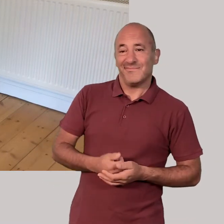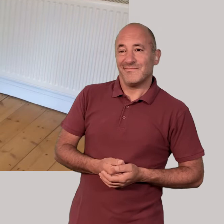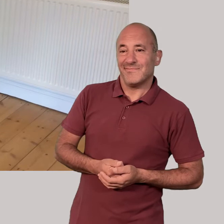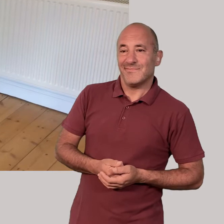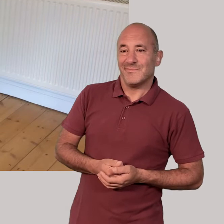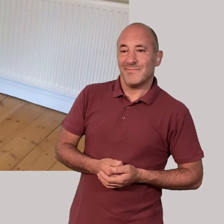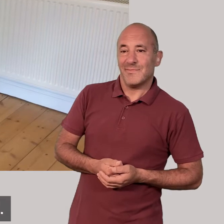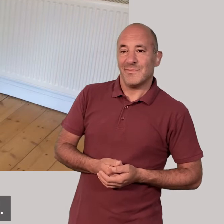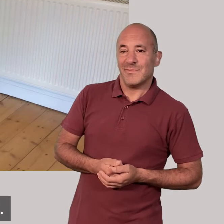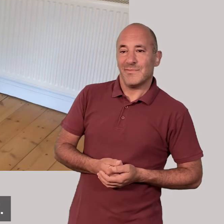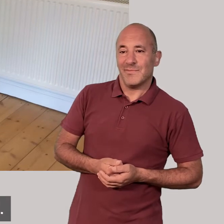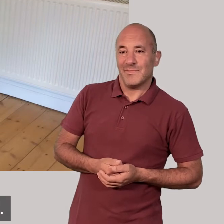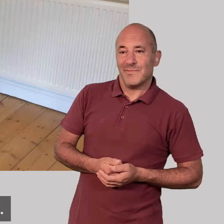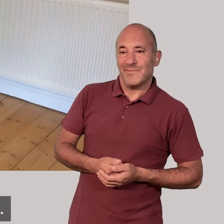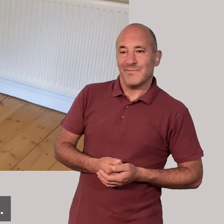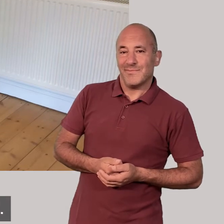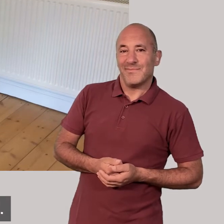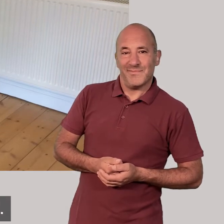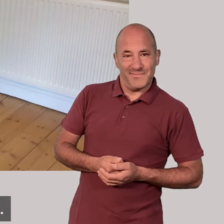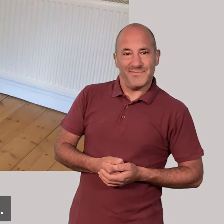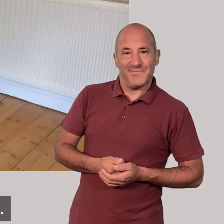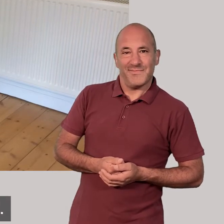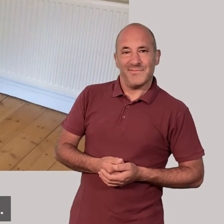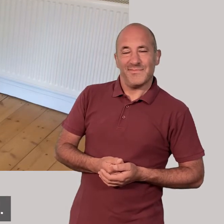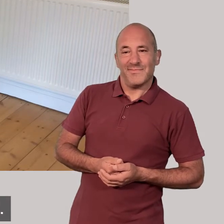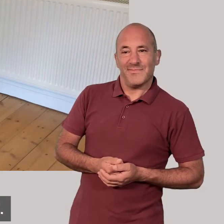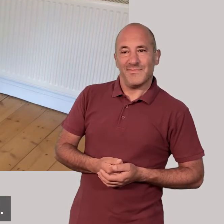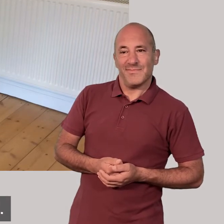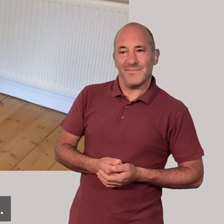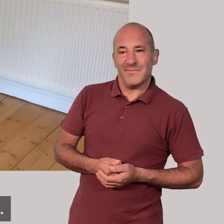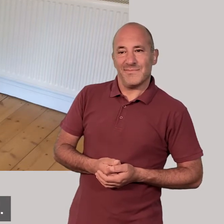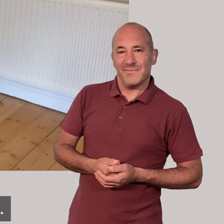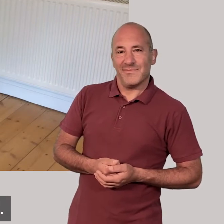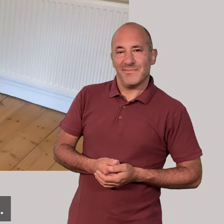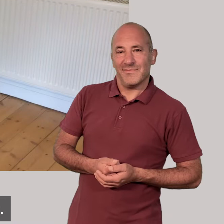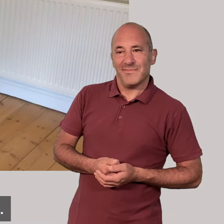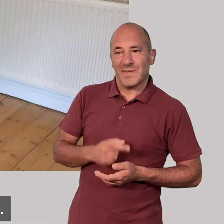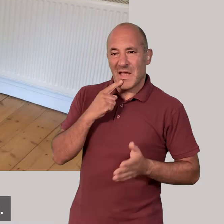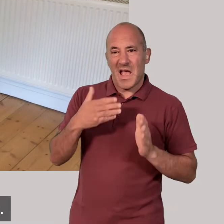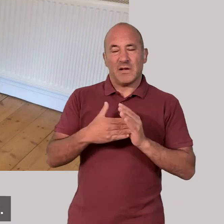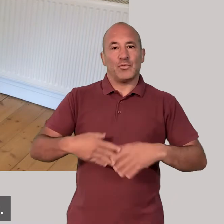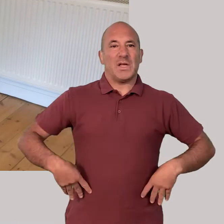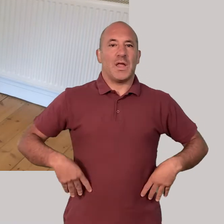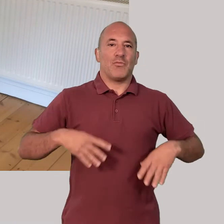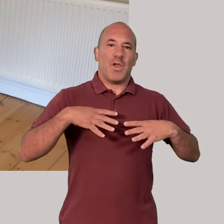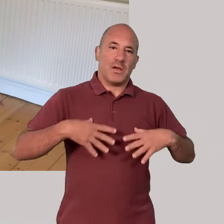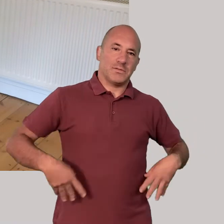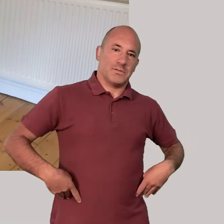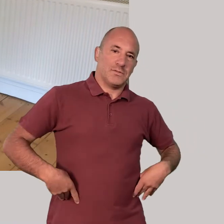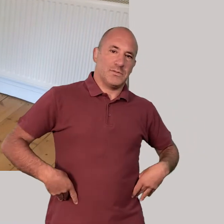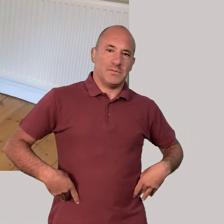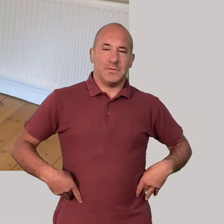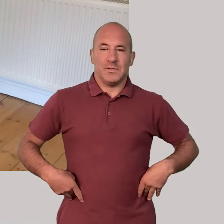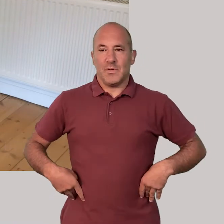back. Now see if you can find your soft and relaxed waistline again now, all the